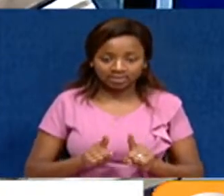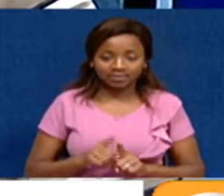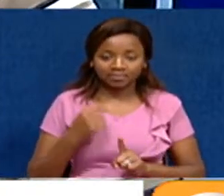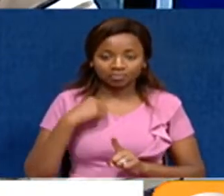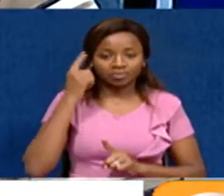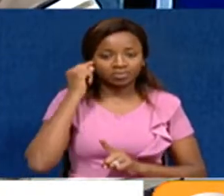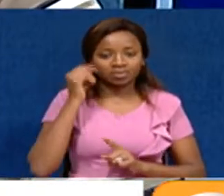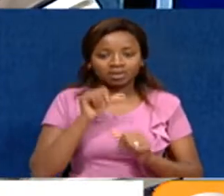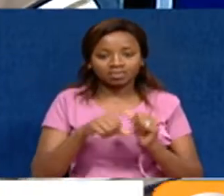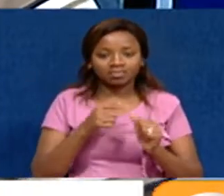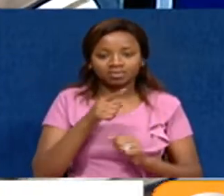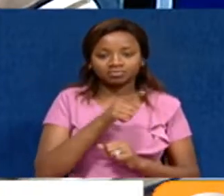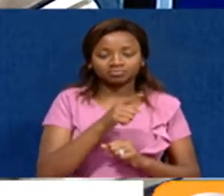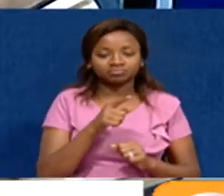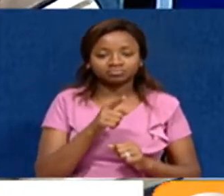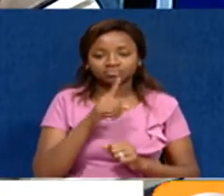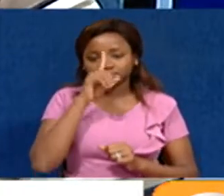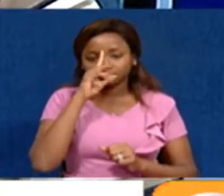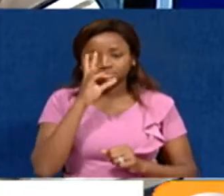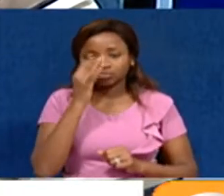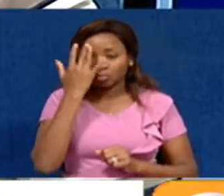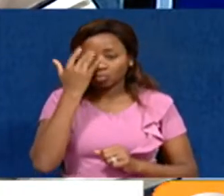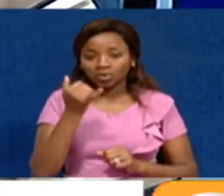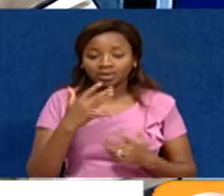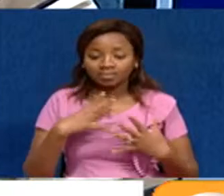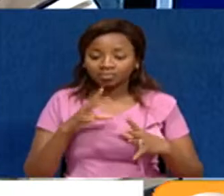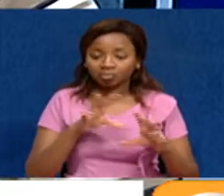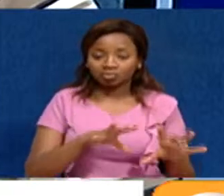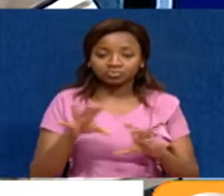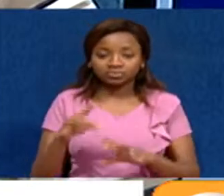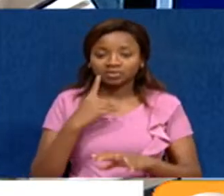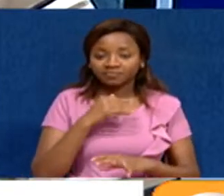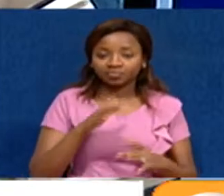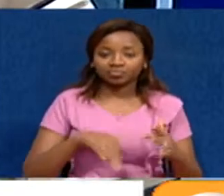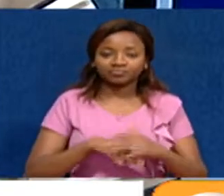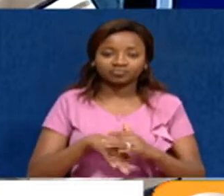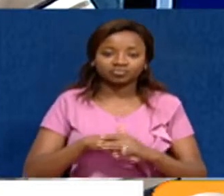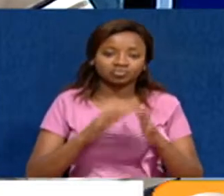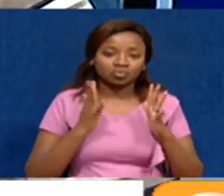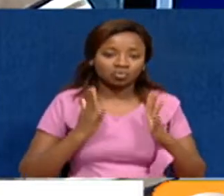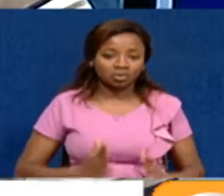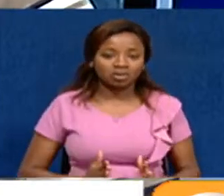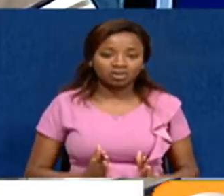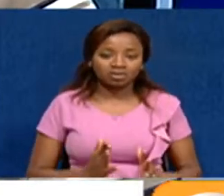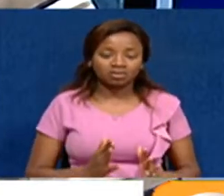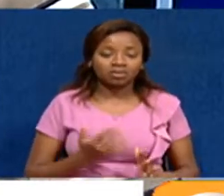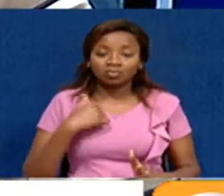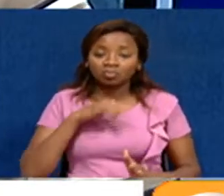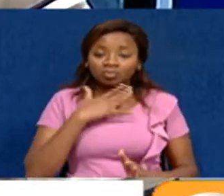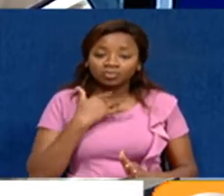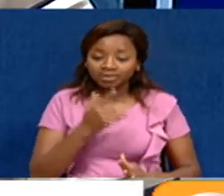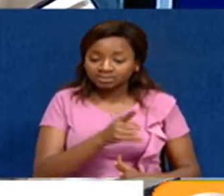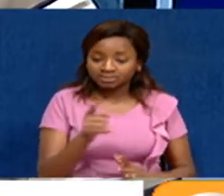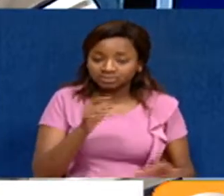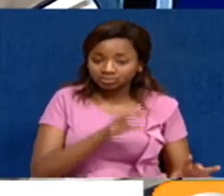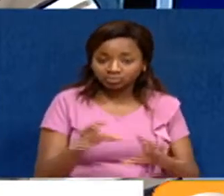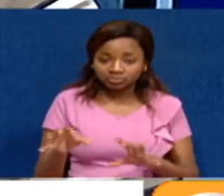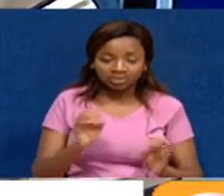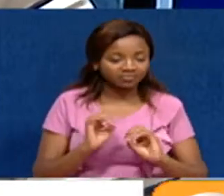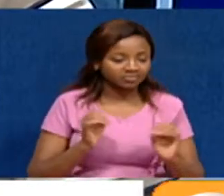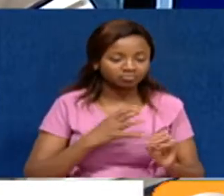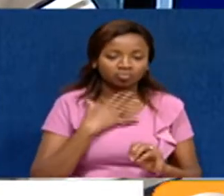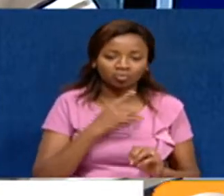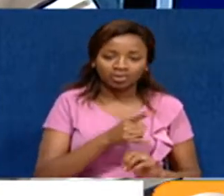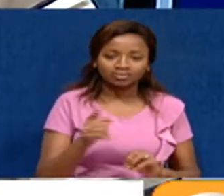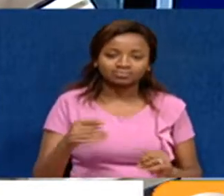it very, very seriously because the sufferers will be the footballers, and we don't want them to suffer. We want them to enjoy the game and